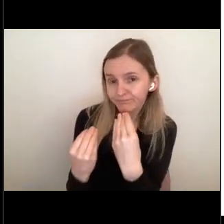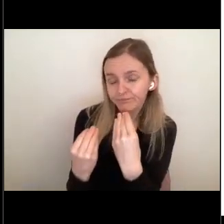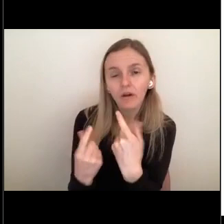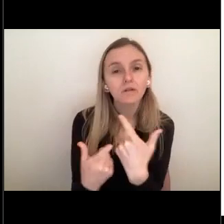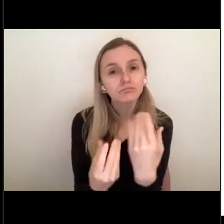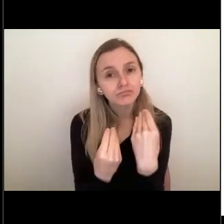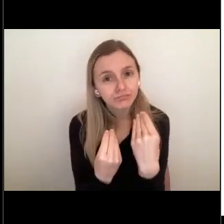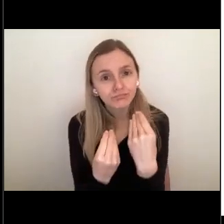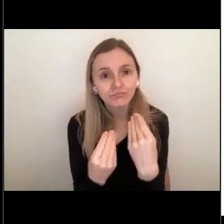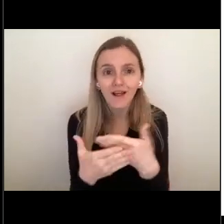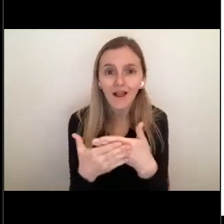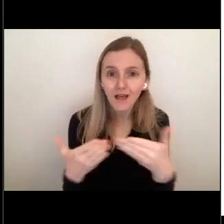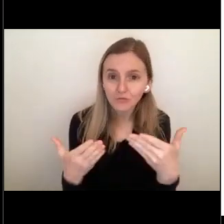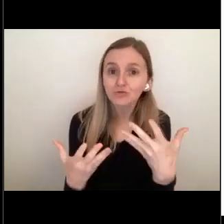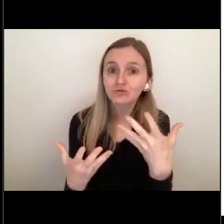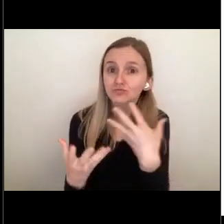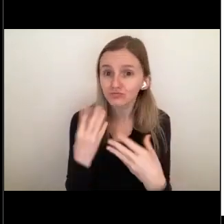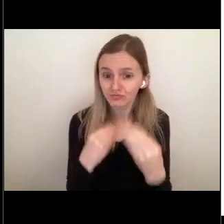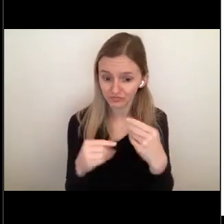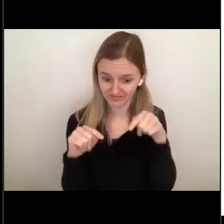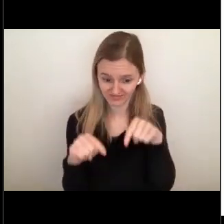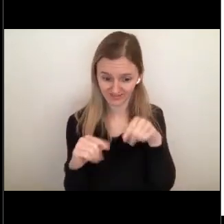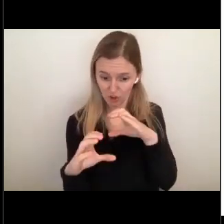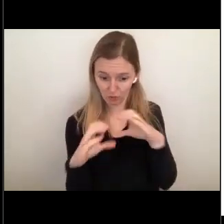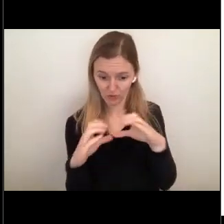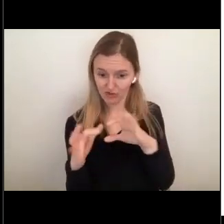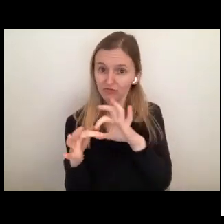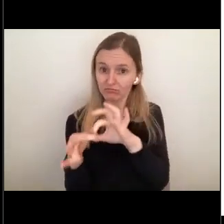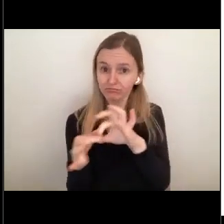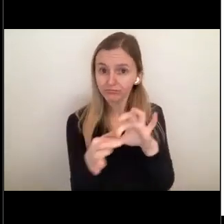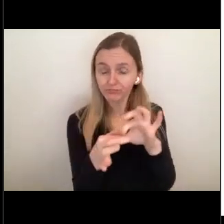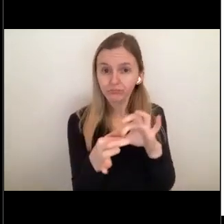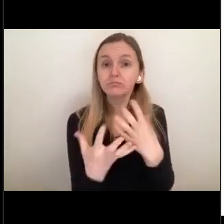a communication and there's been an interaction, and they've brought it back.